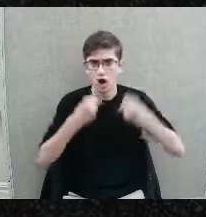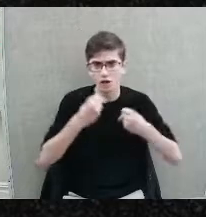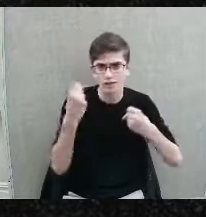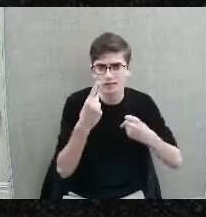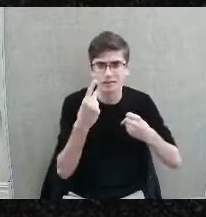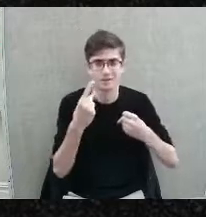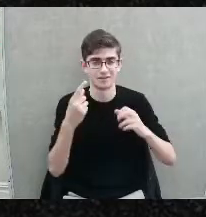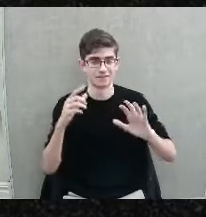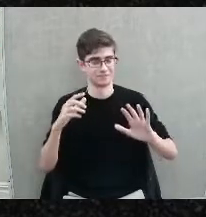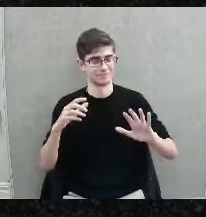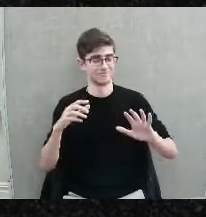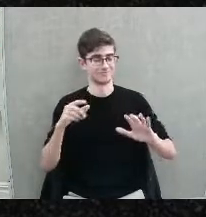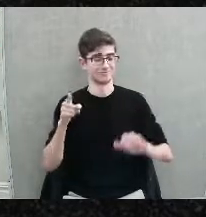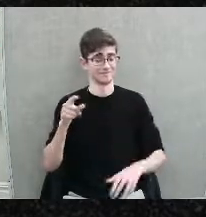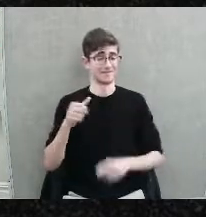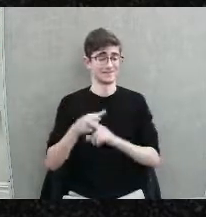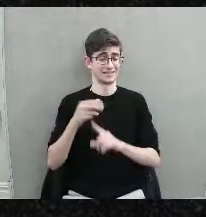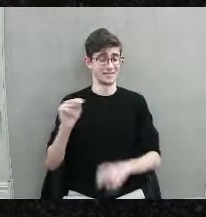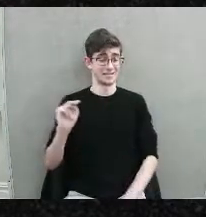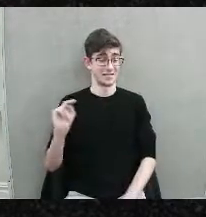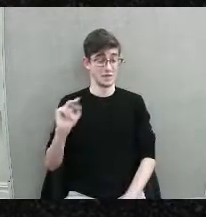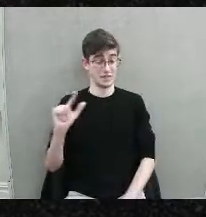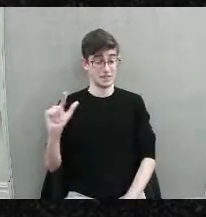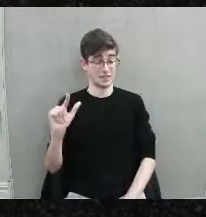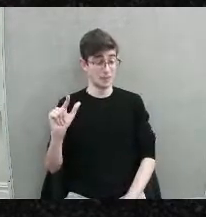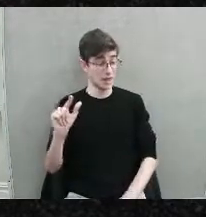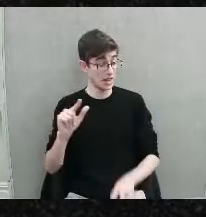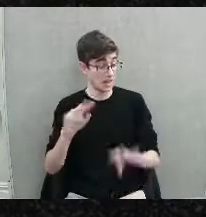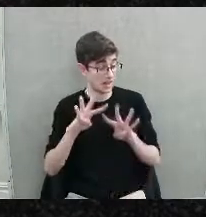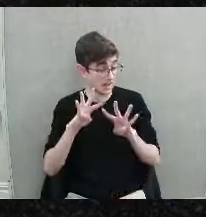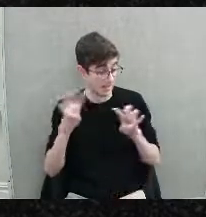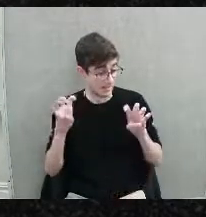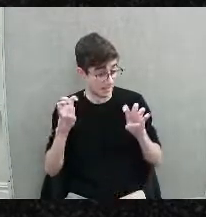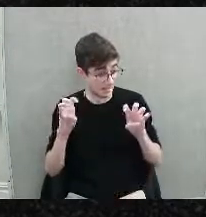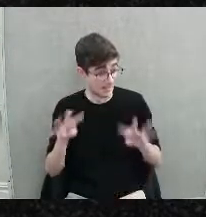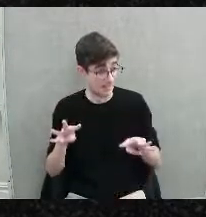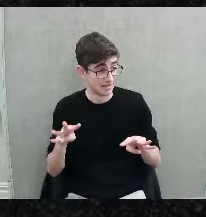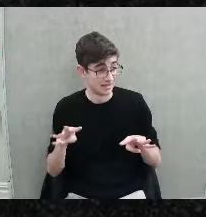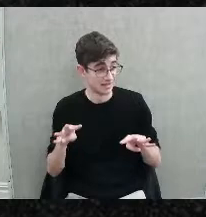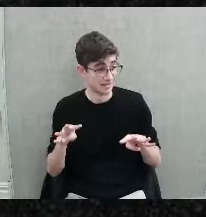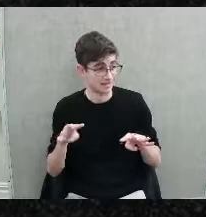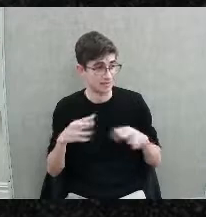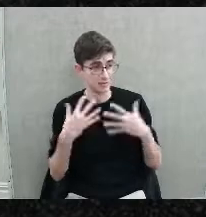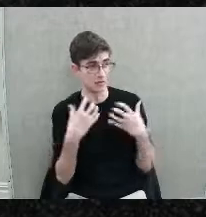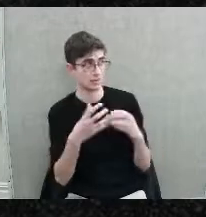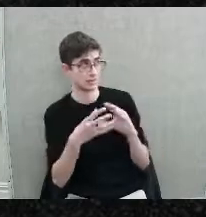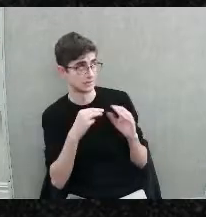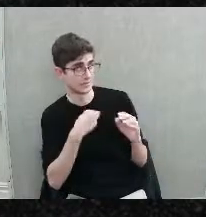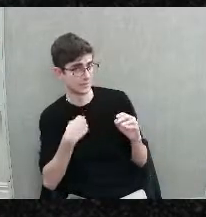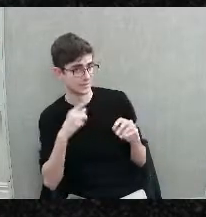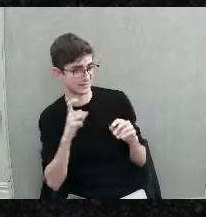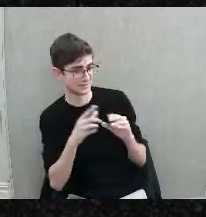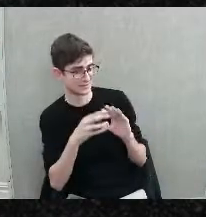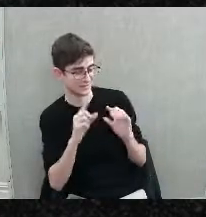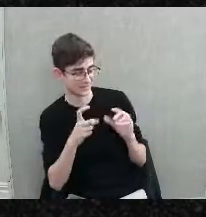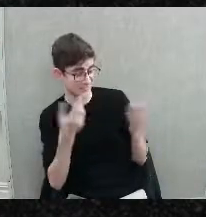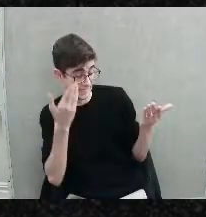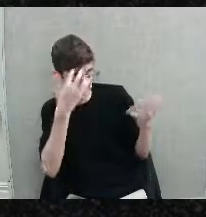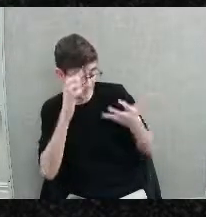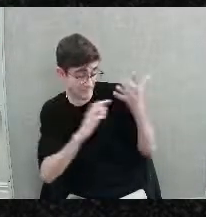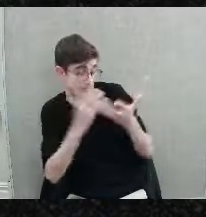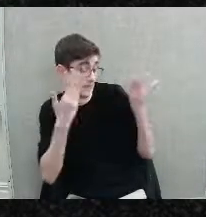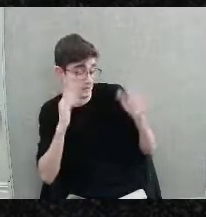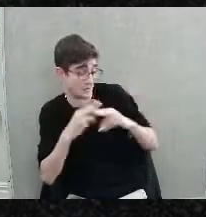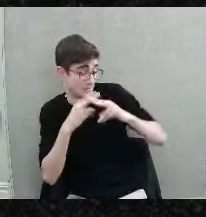this neoliberal? I have no idea, but there is, yeah, it is completely confusion.